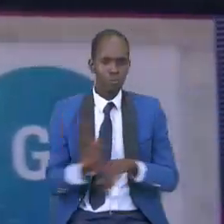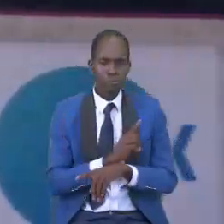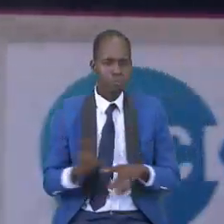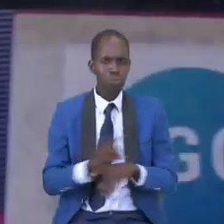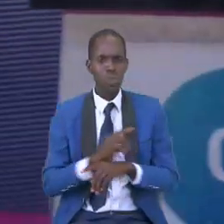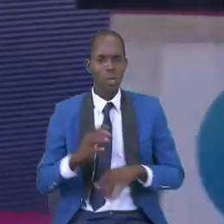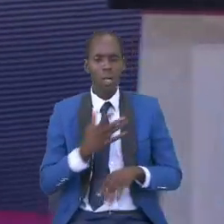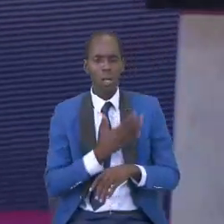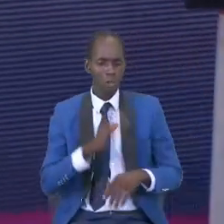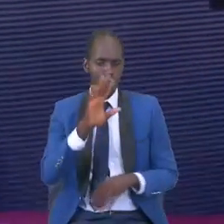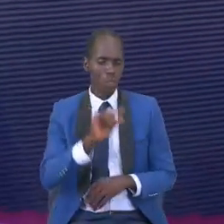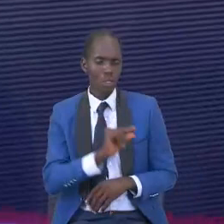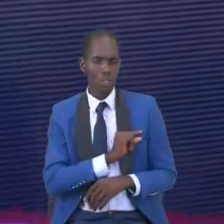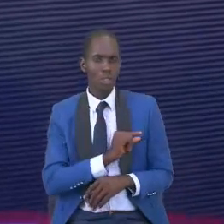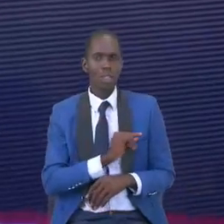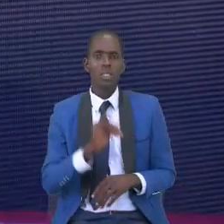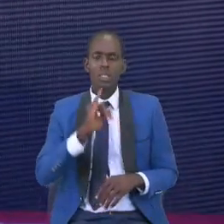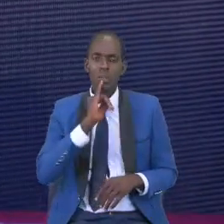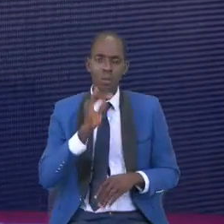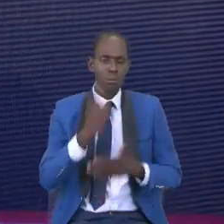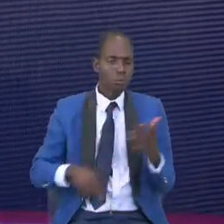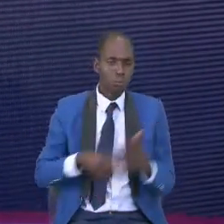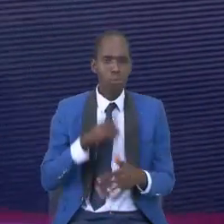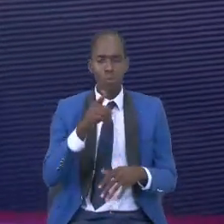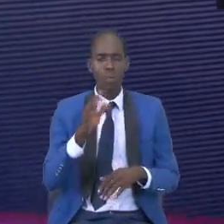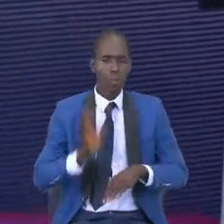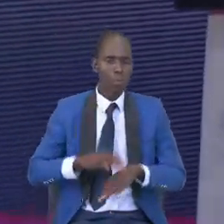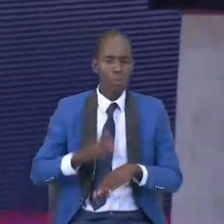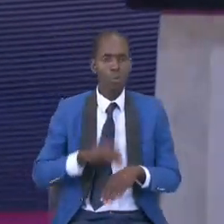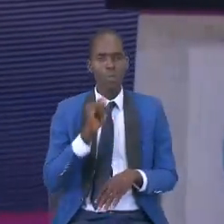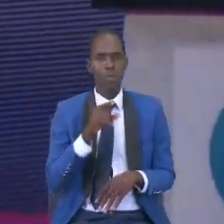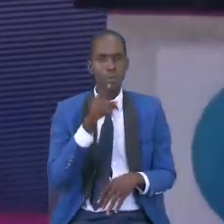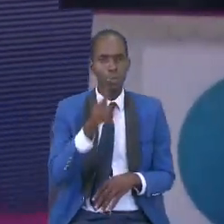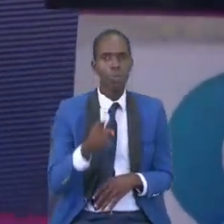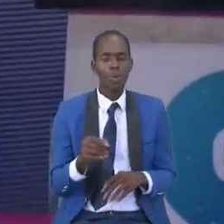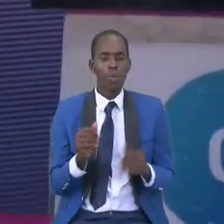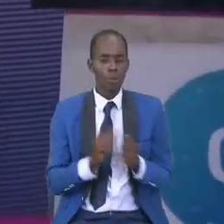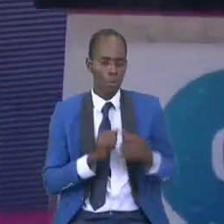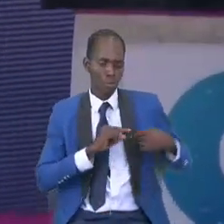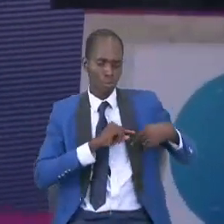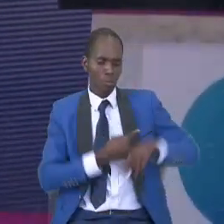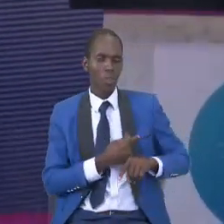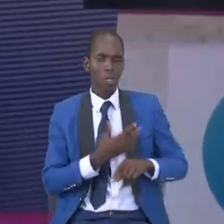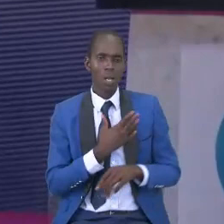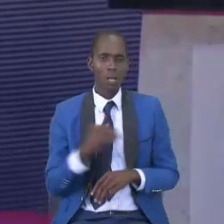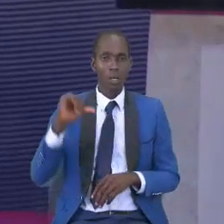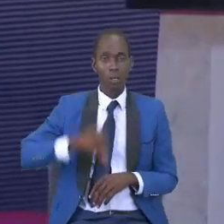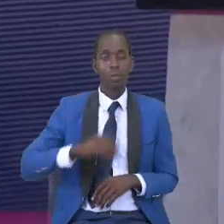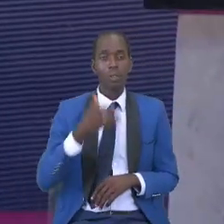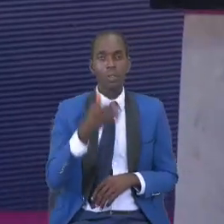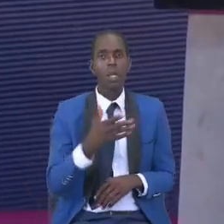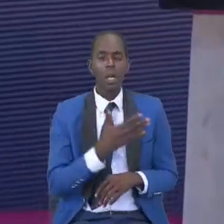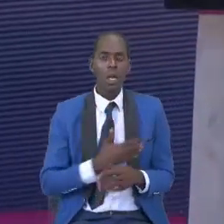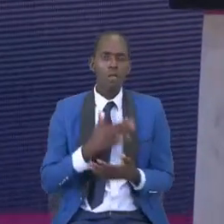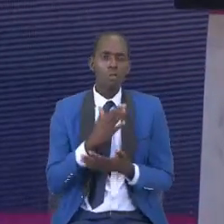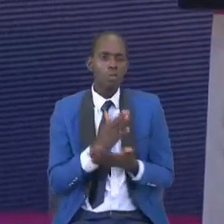and piercing you with guilt and condemnation. And then some people say, I know to get rid of that.